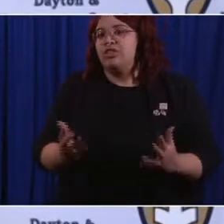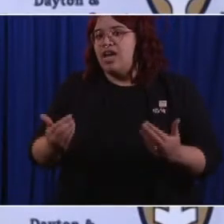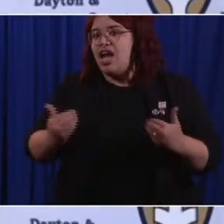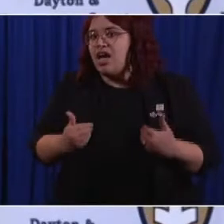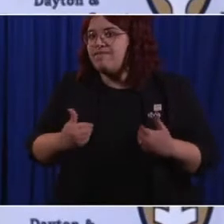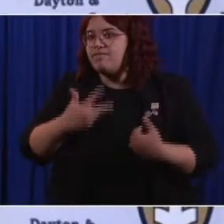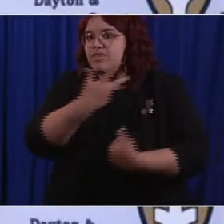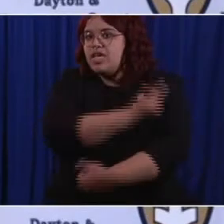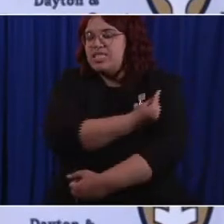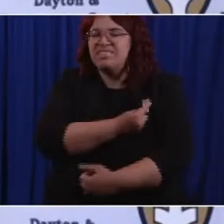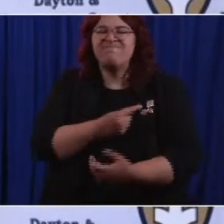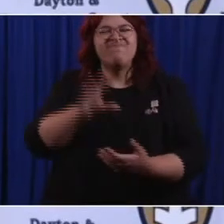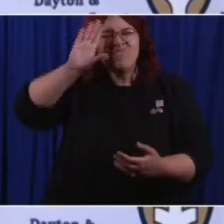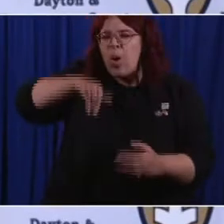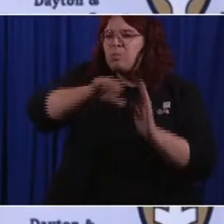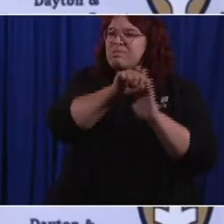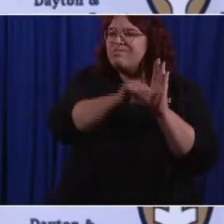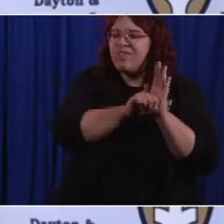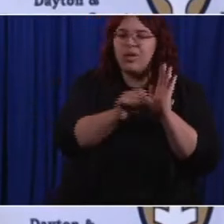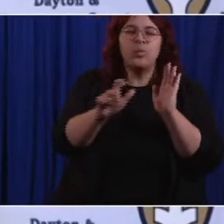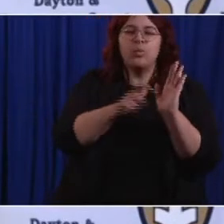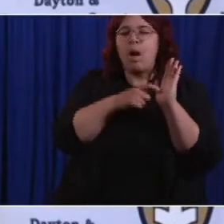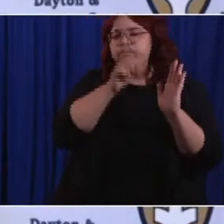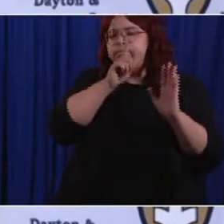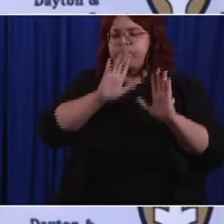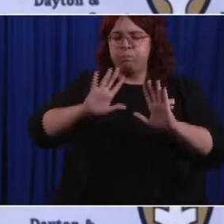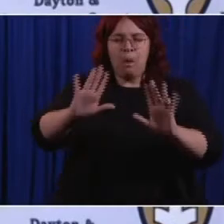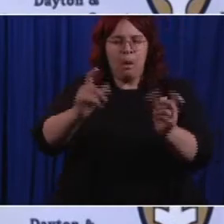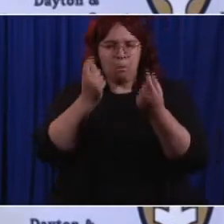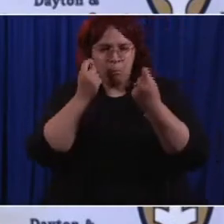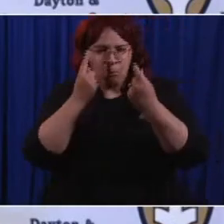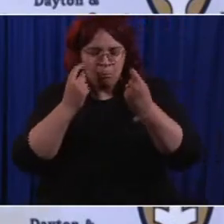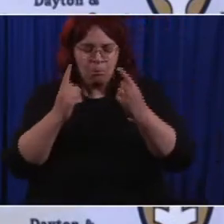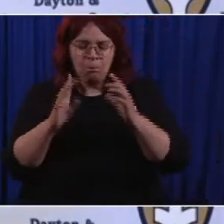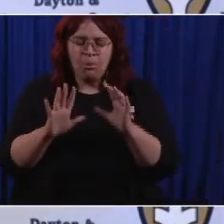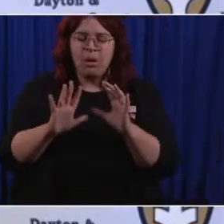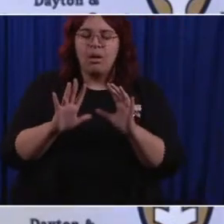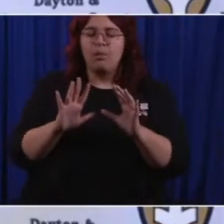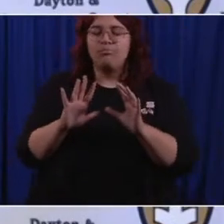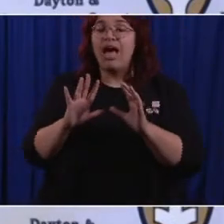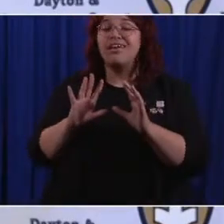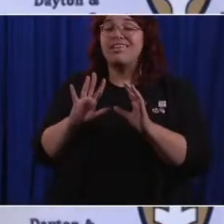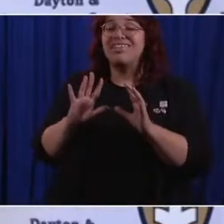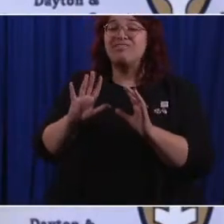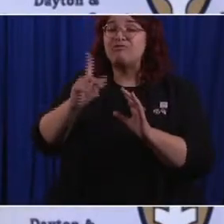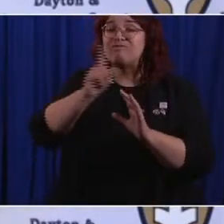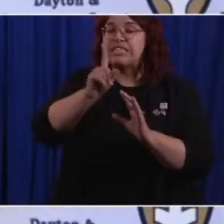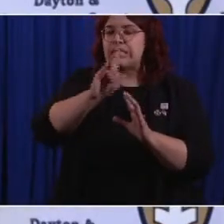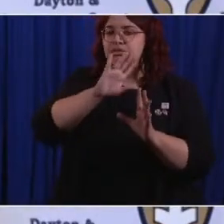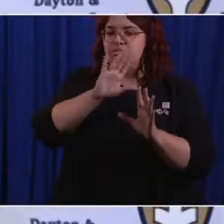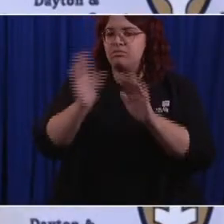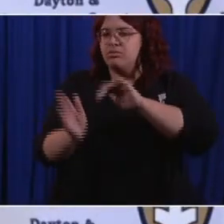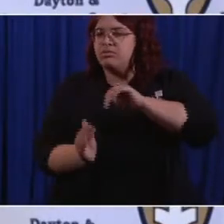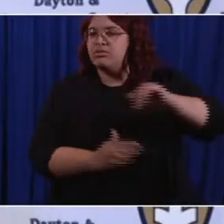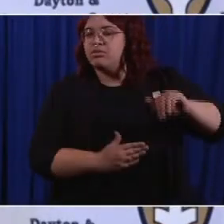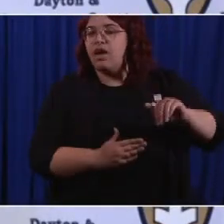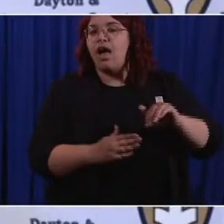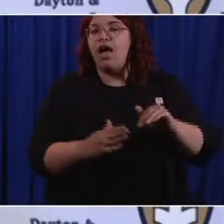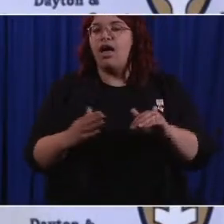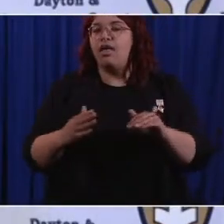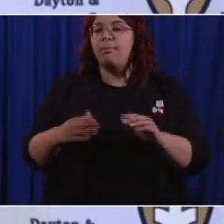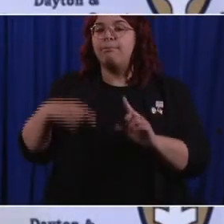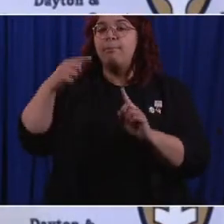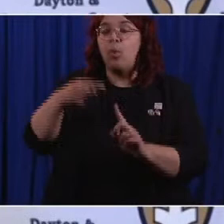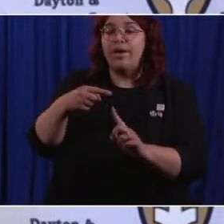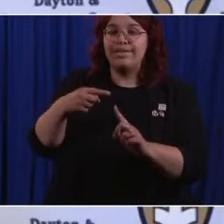to get the vaccine, and you've made that point well. I think what's being floated is the idea of a sort of a digital passport